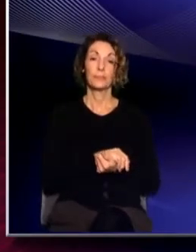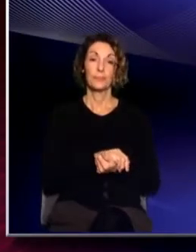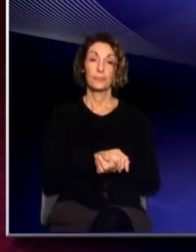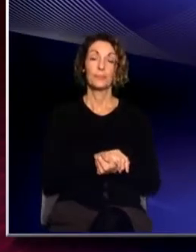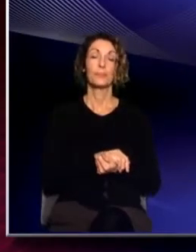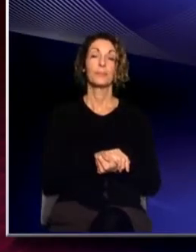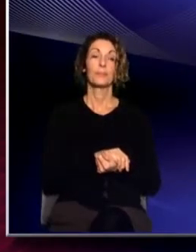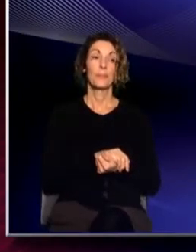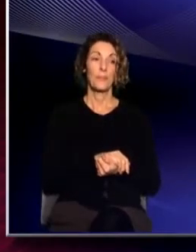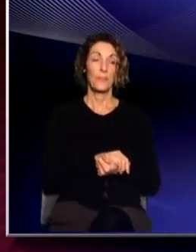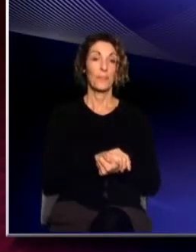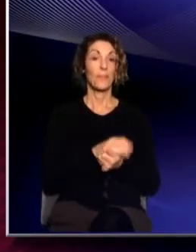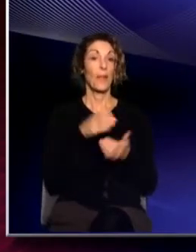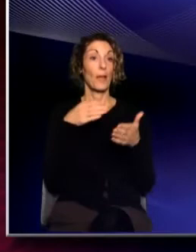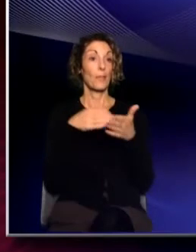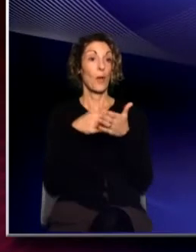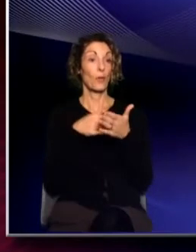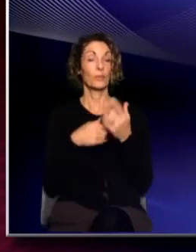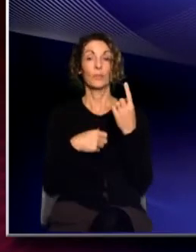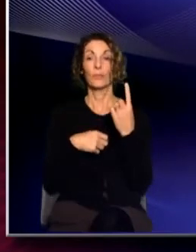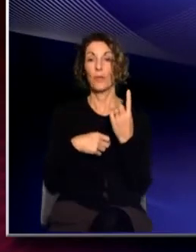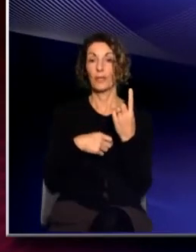Aye. Opposed? Aye.